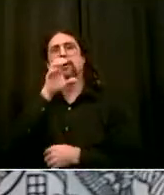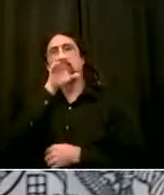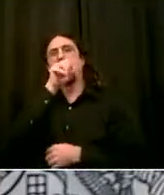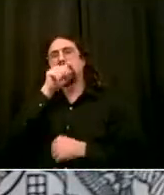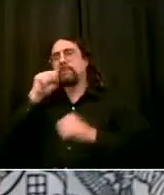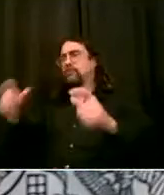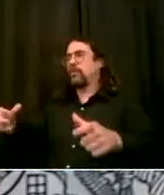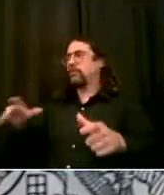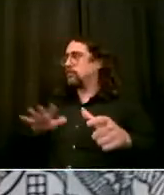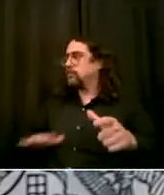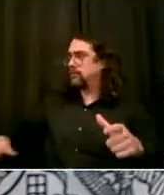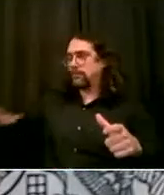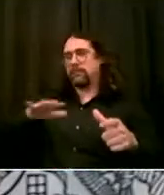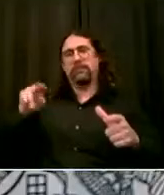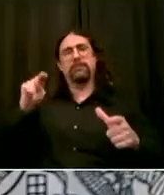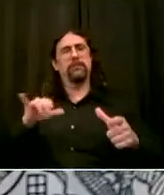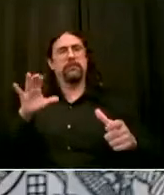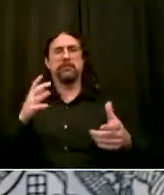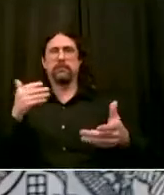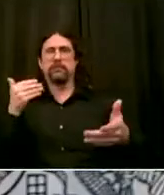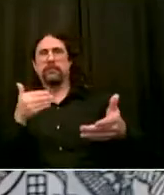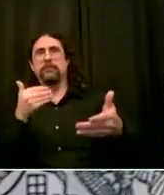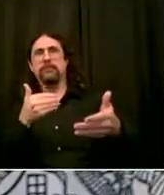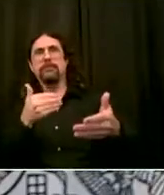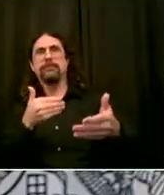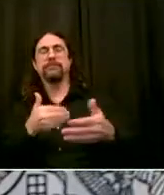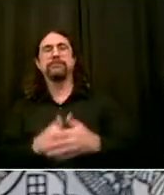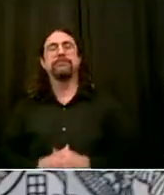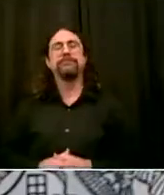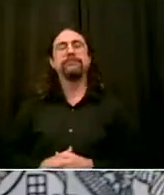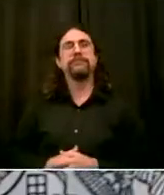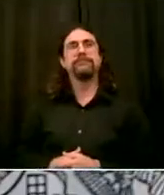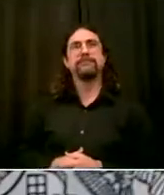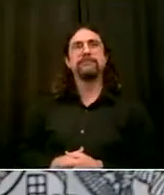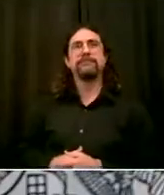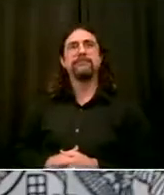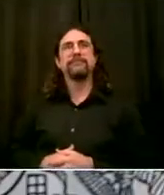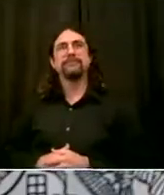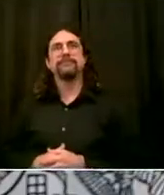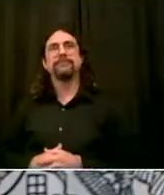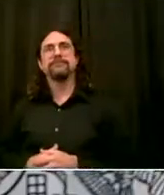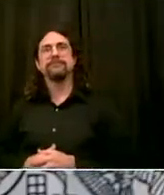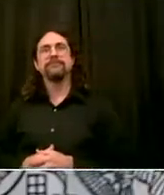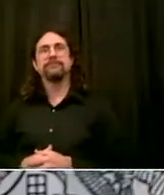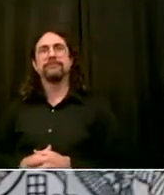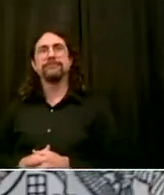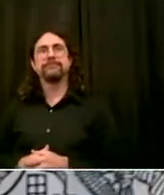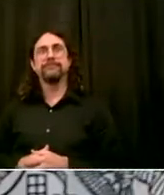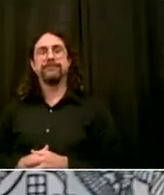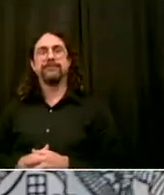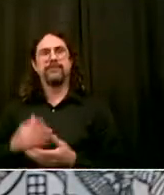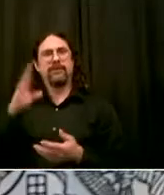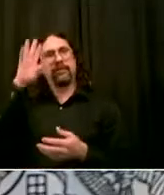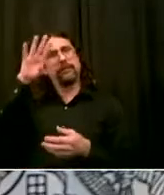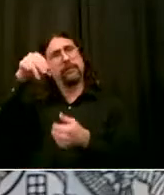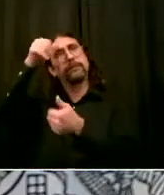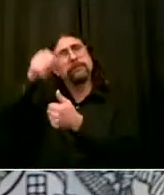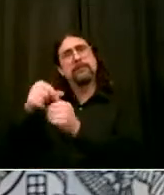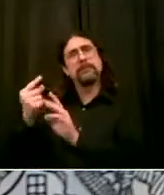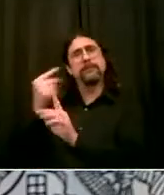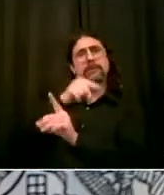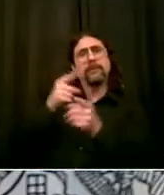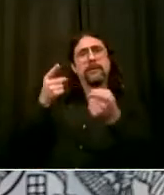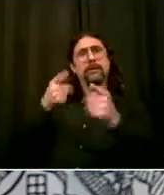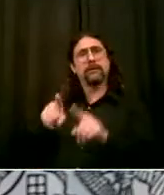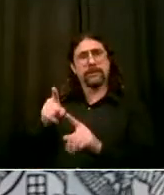this back because we saw in in the late spring and in the summer when we beat back the disease then businesses can reopen that's good